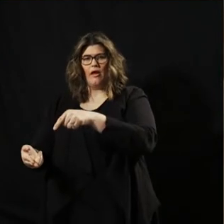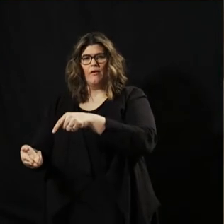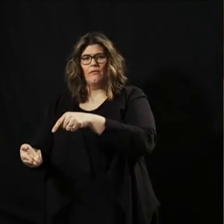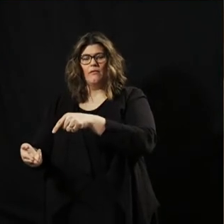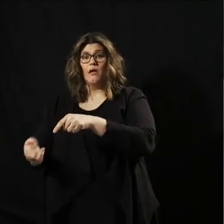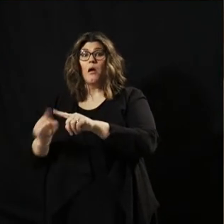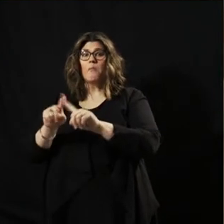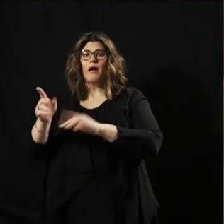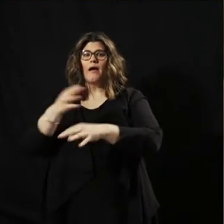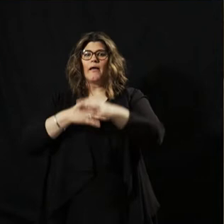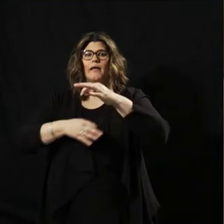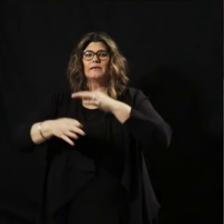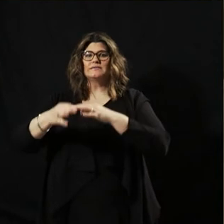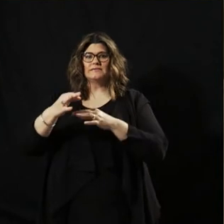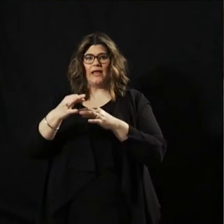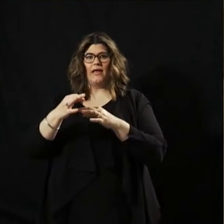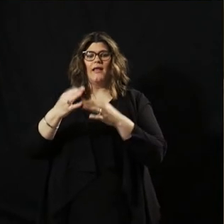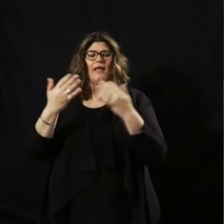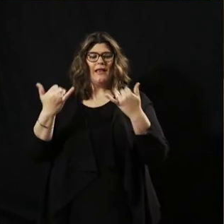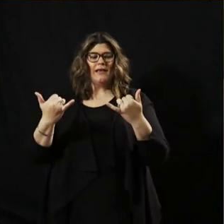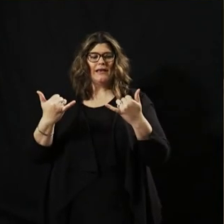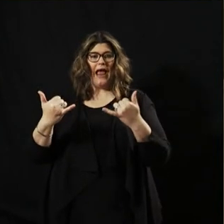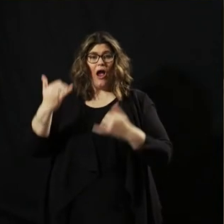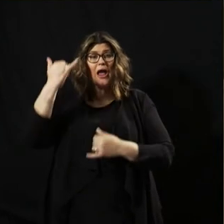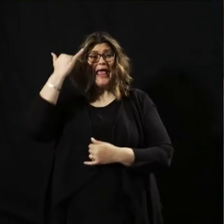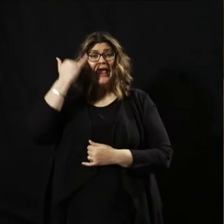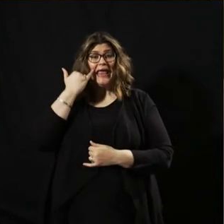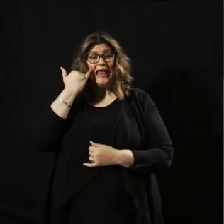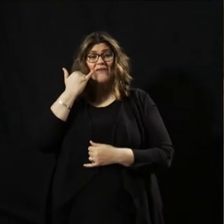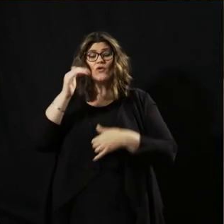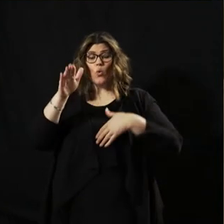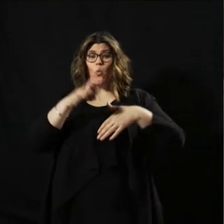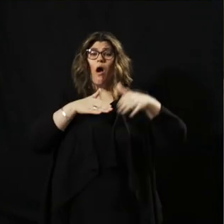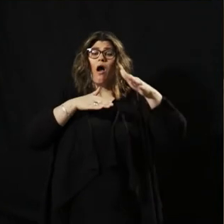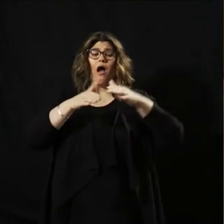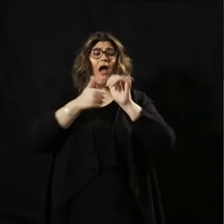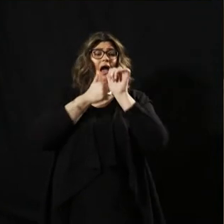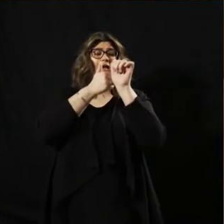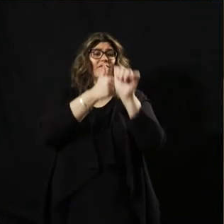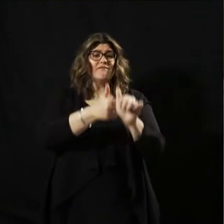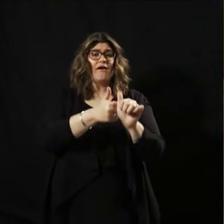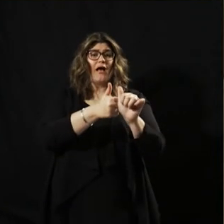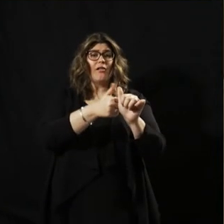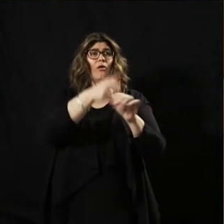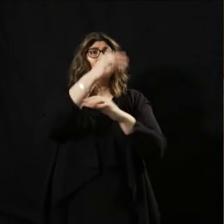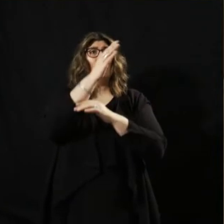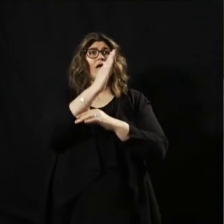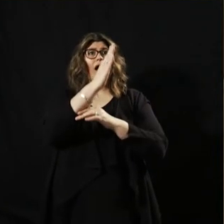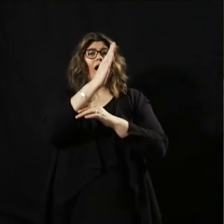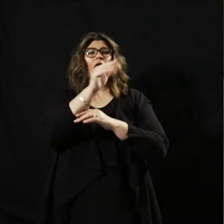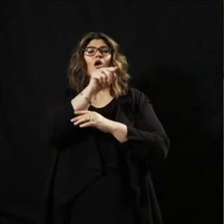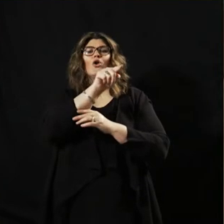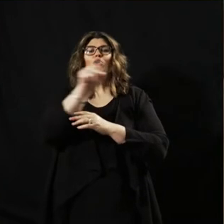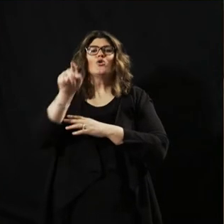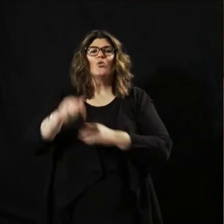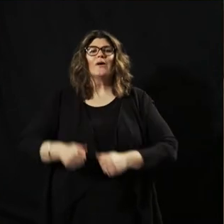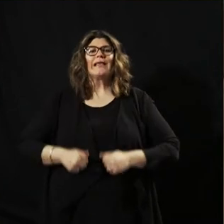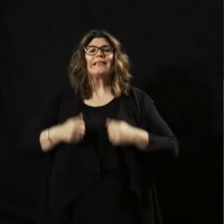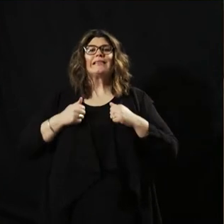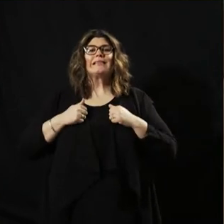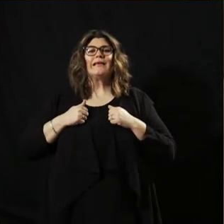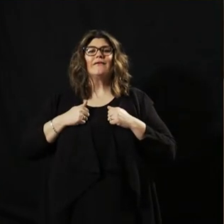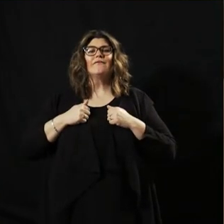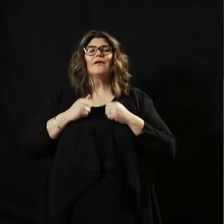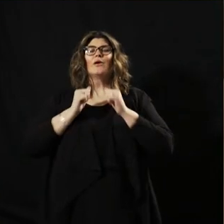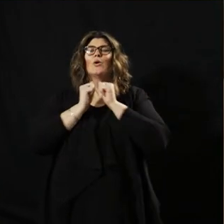wisdom. Had you walked in the way of God, you would have dwelt in enduring